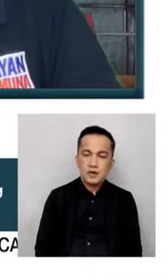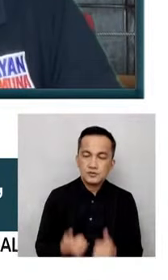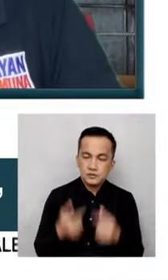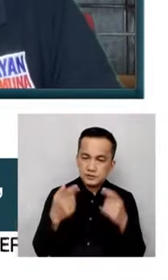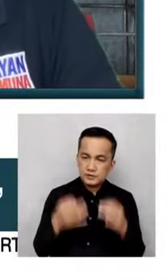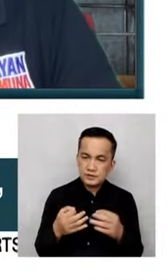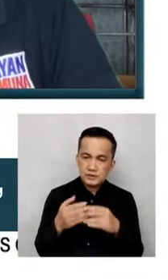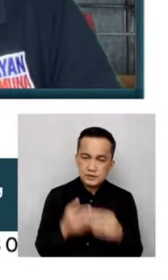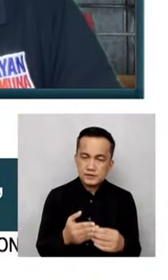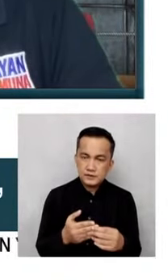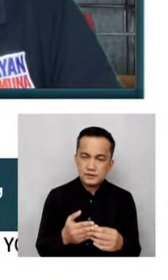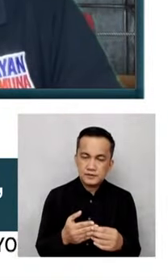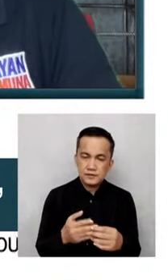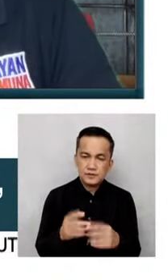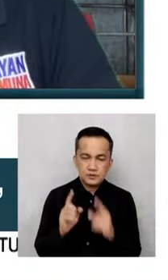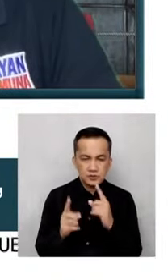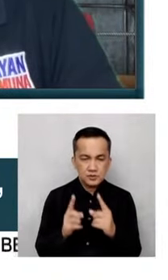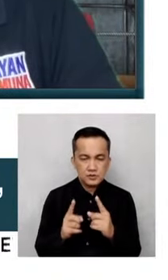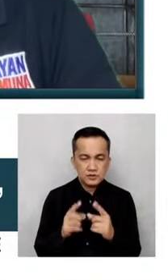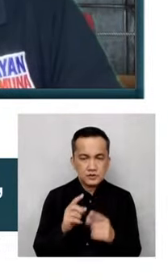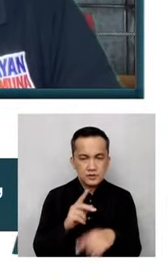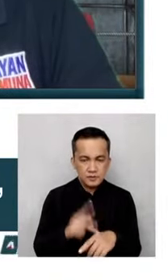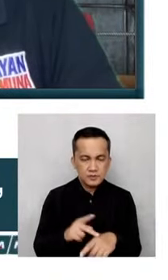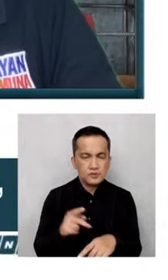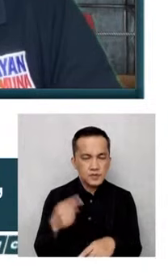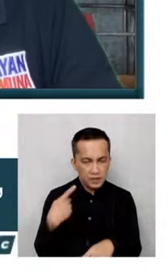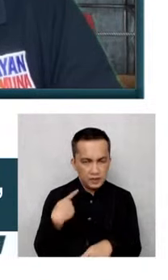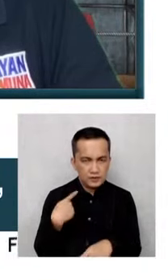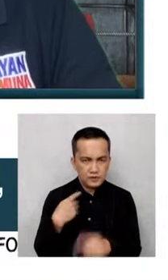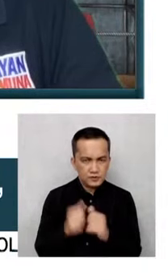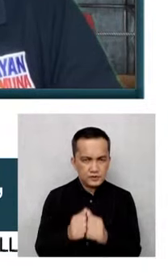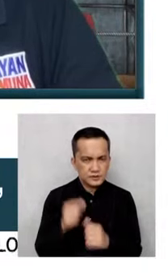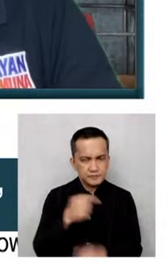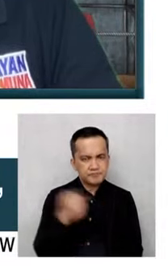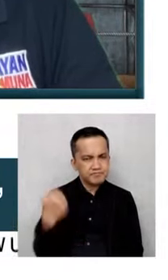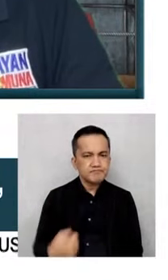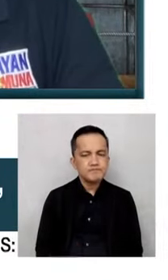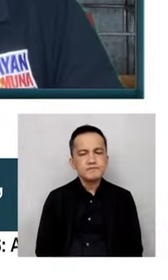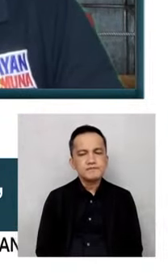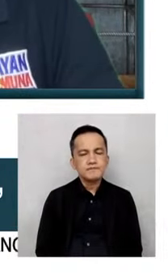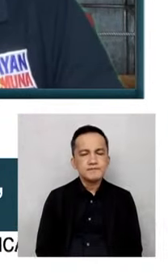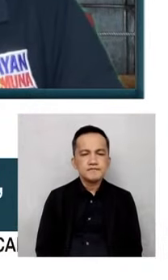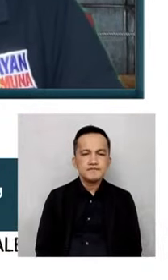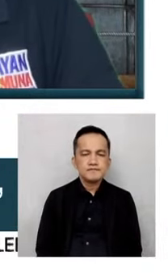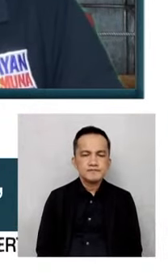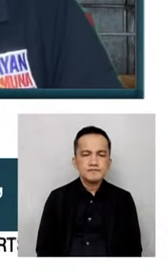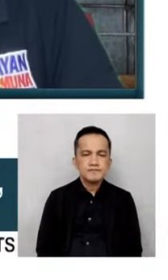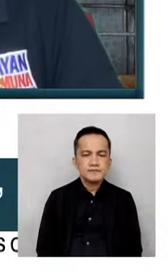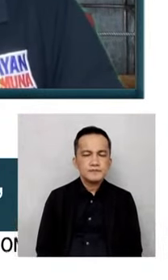guide the talks that the Philippines will have with China? I think